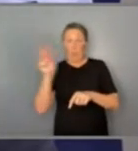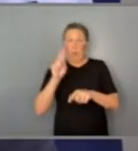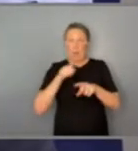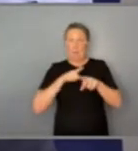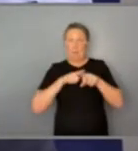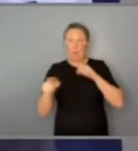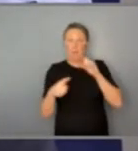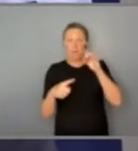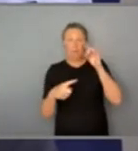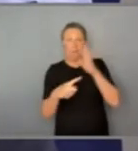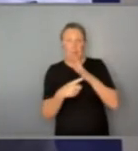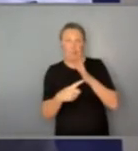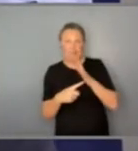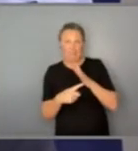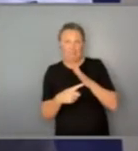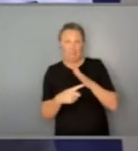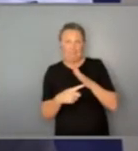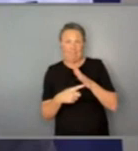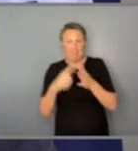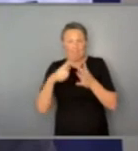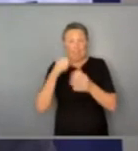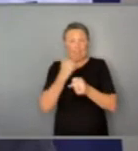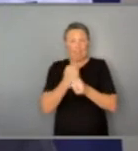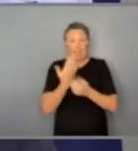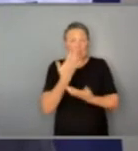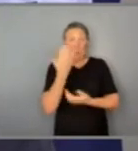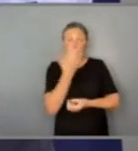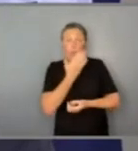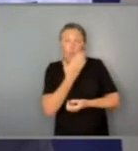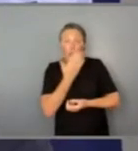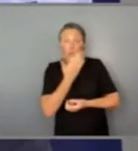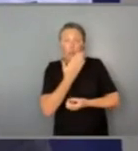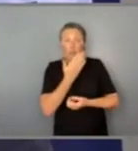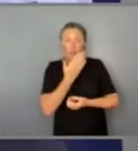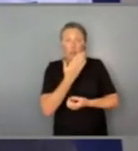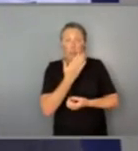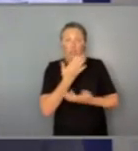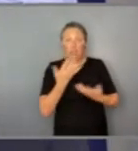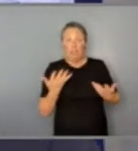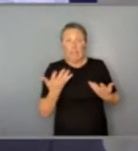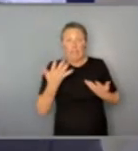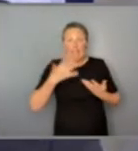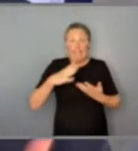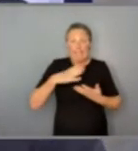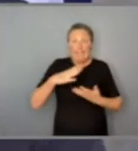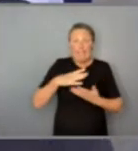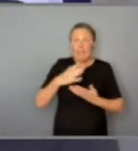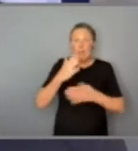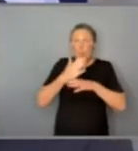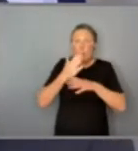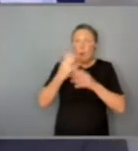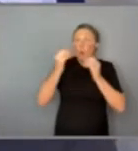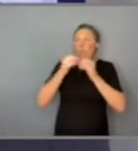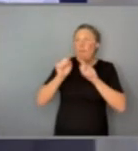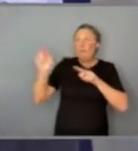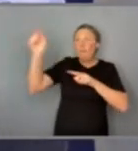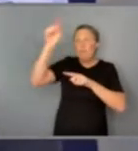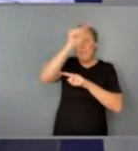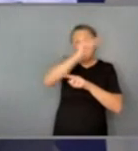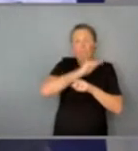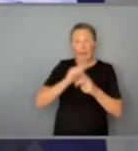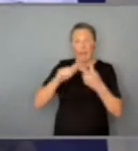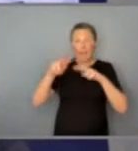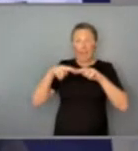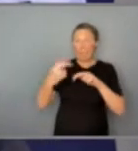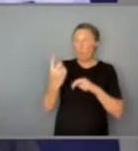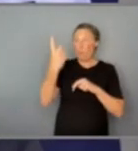had discussions around education settings, for example, and how we would work with the states. Already, if a state says we're